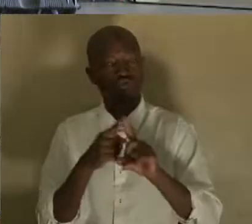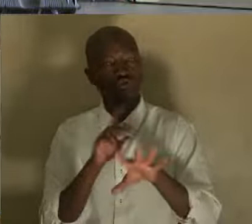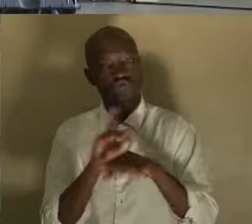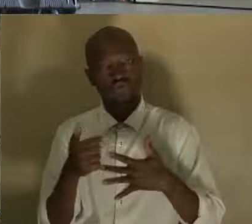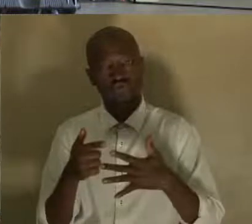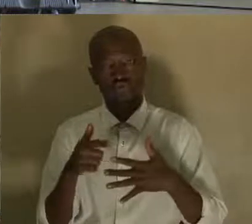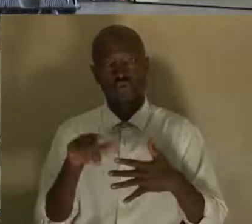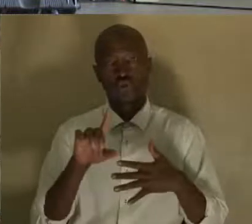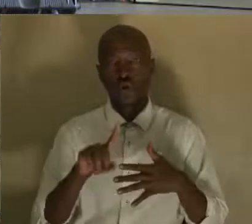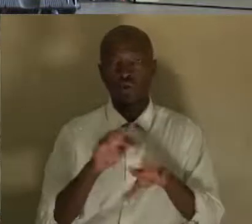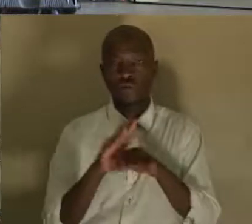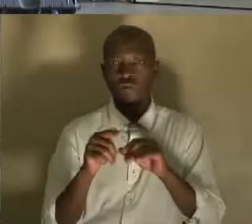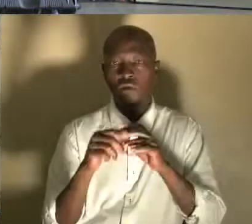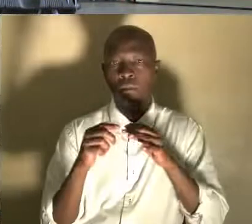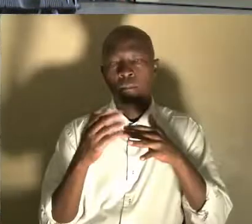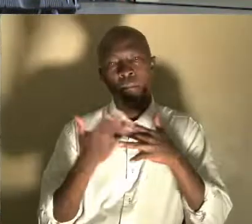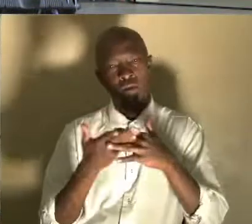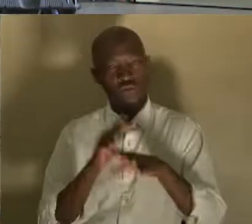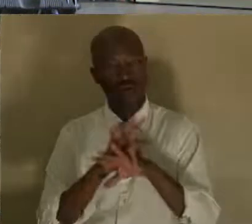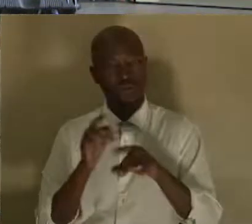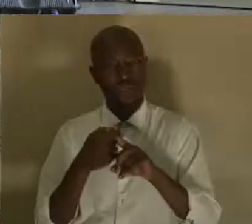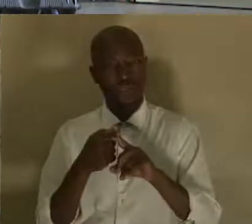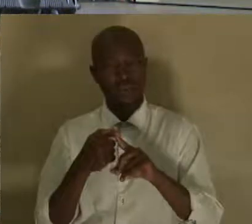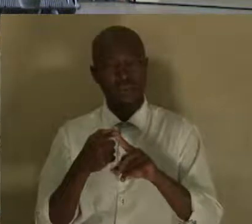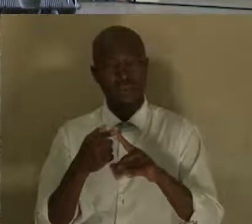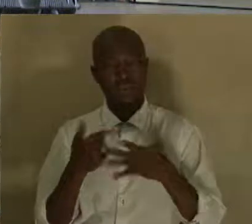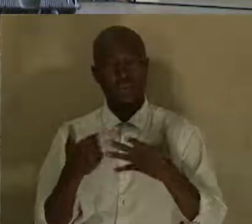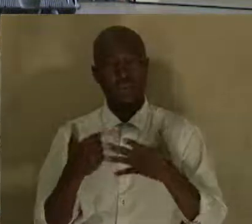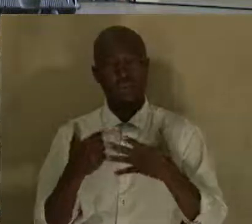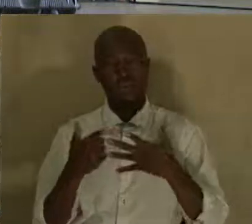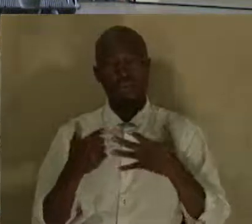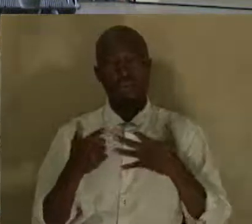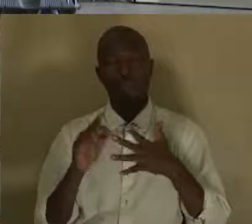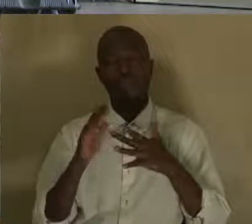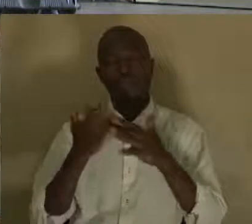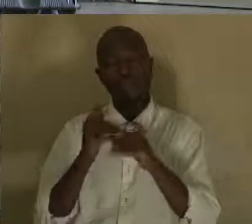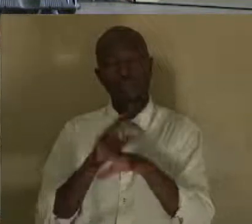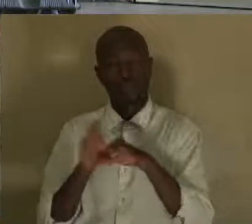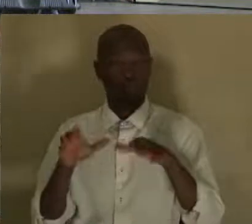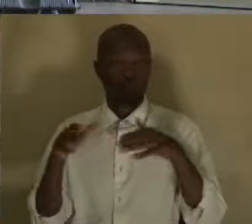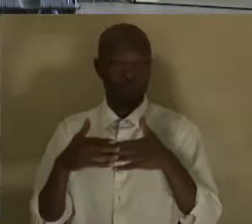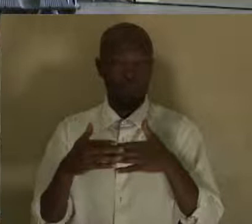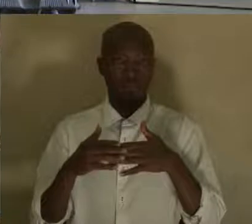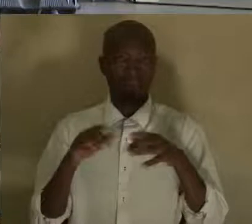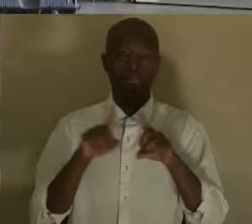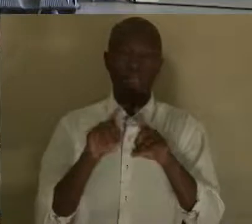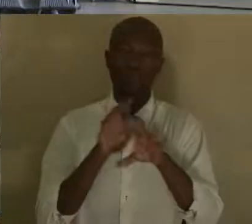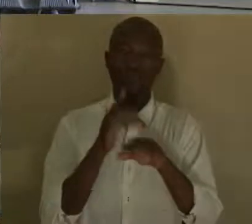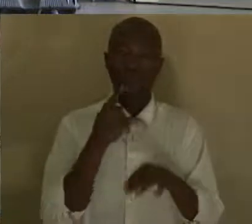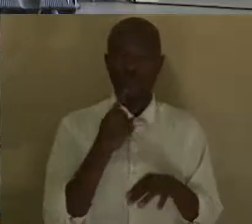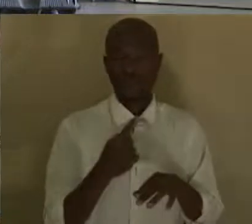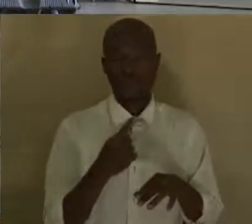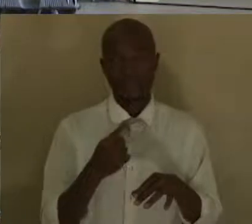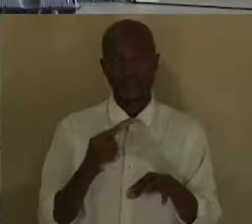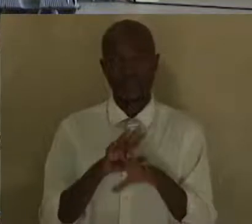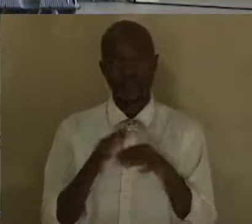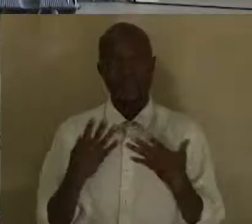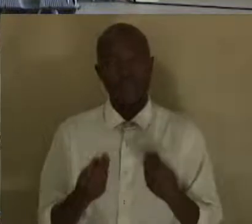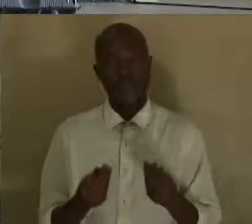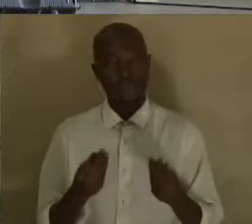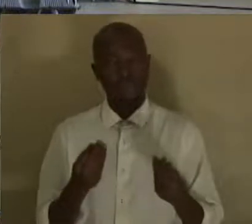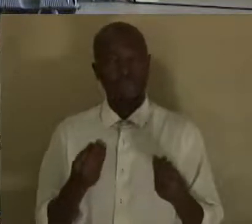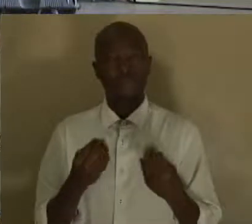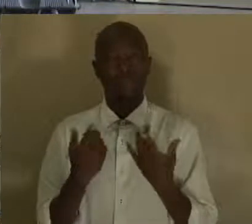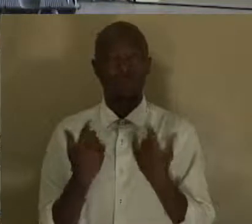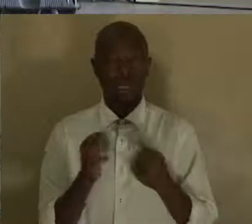our priorities as a Portfolio Committee. And as such, we did conduct a webinar on